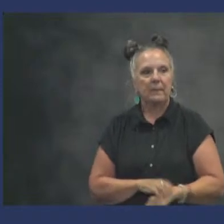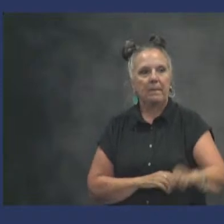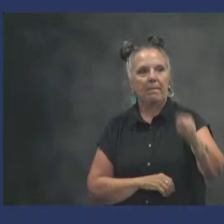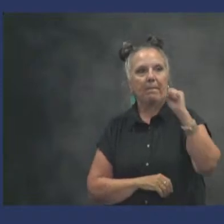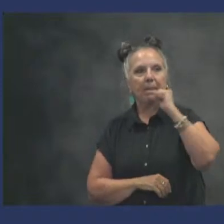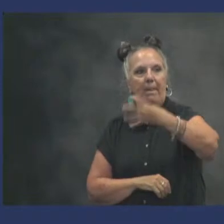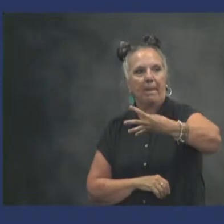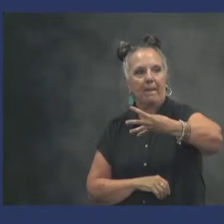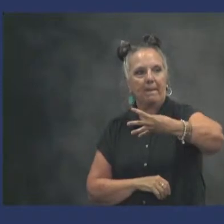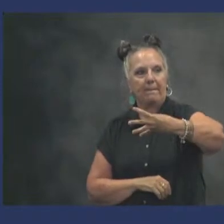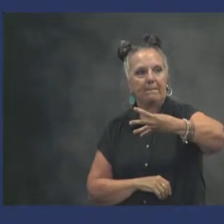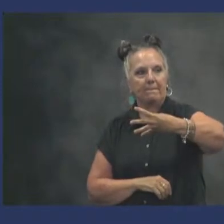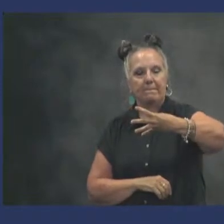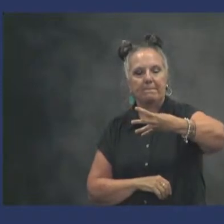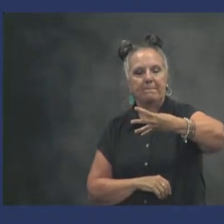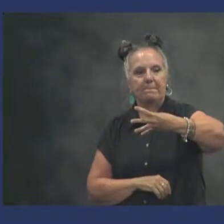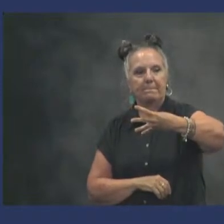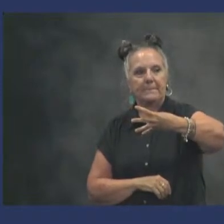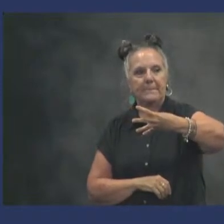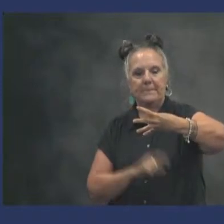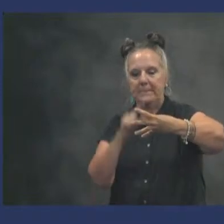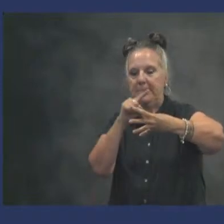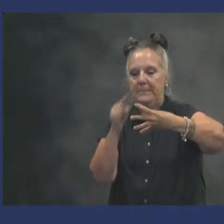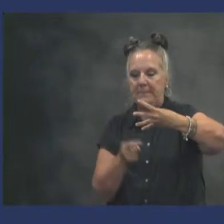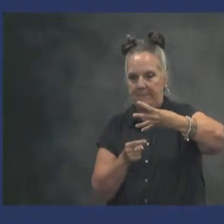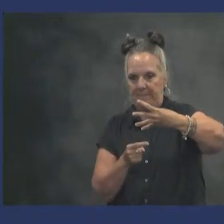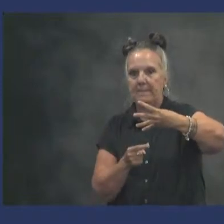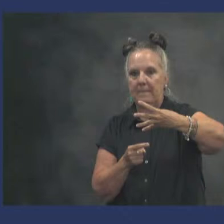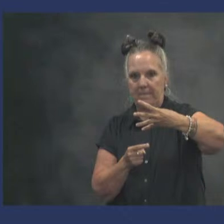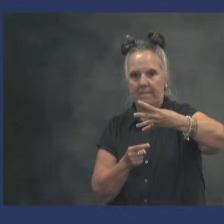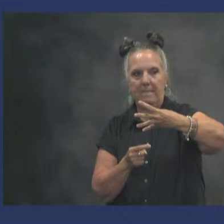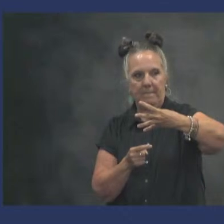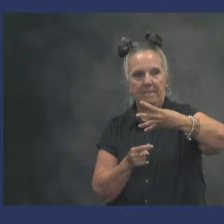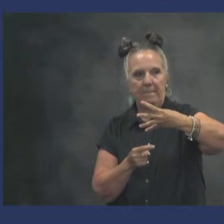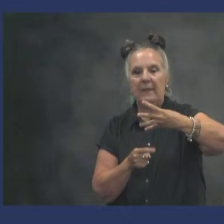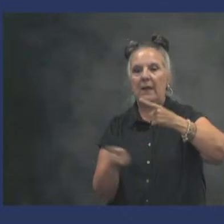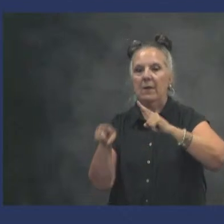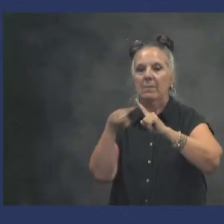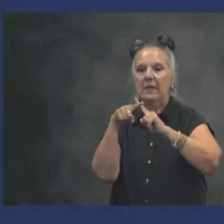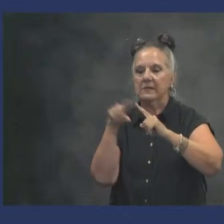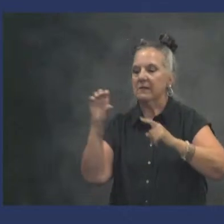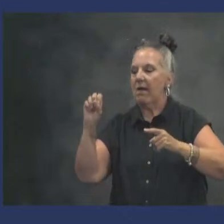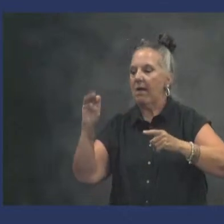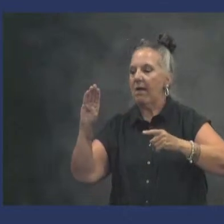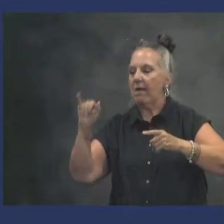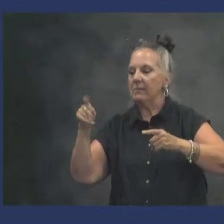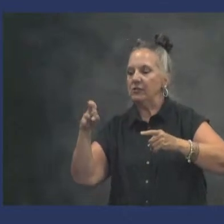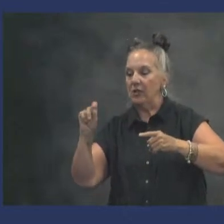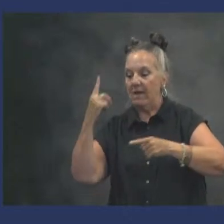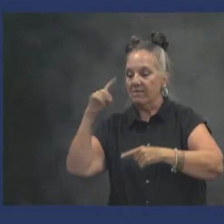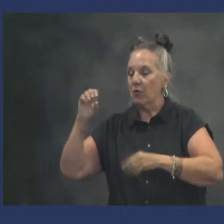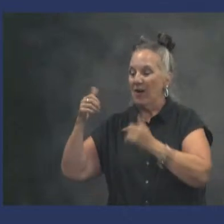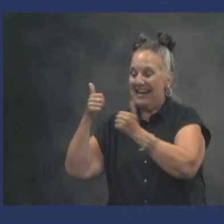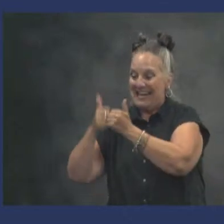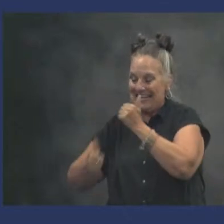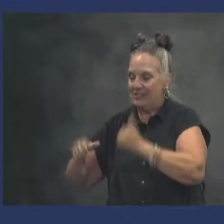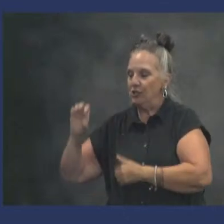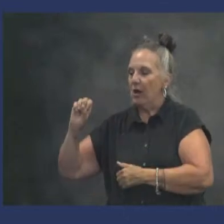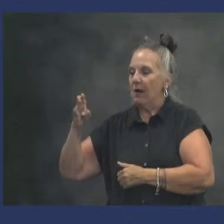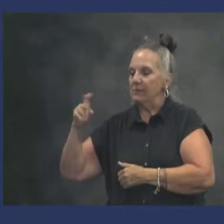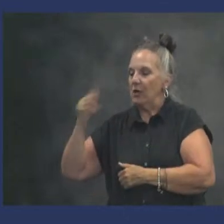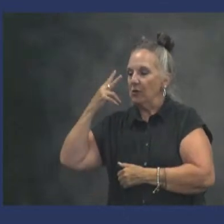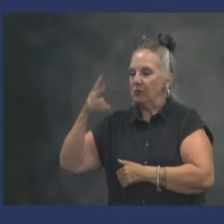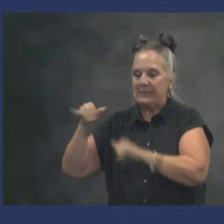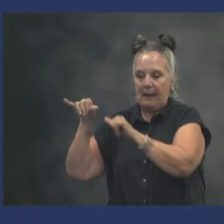So here you see an overview of the 4 priority areas and the supporting objectives. For each objective, you will see the measurements